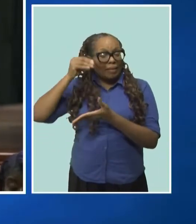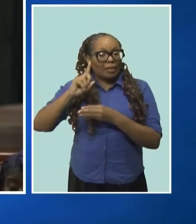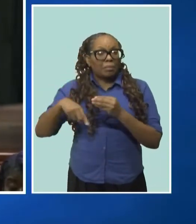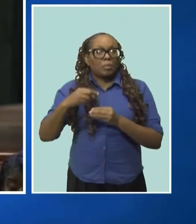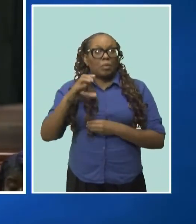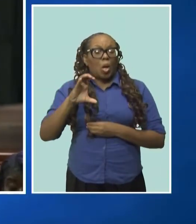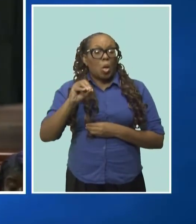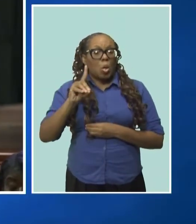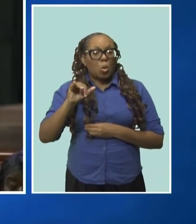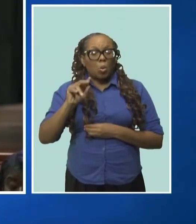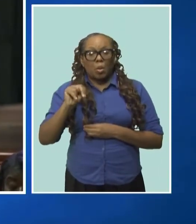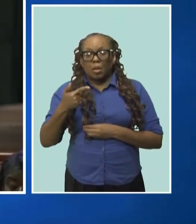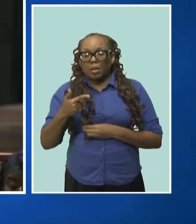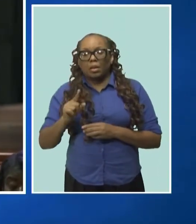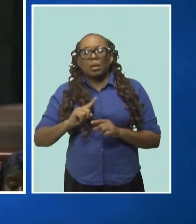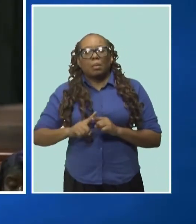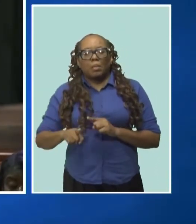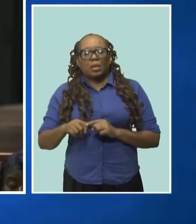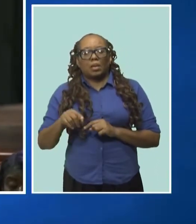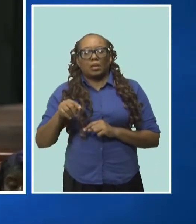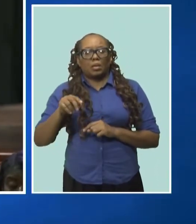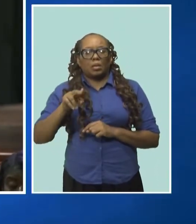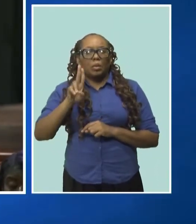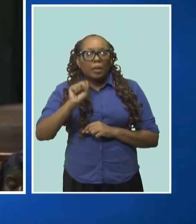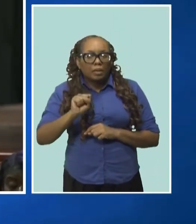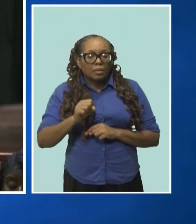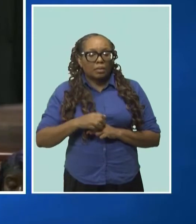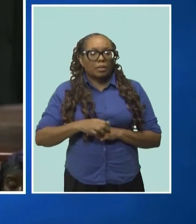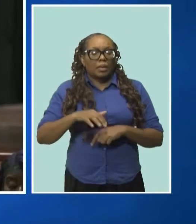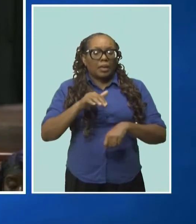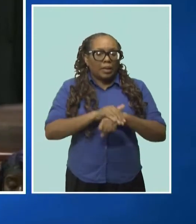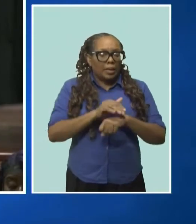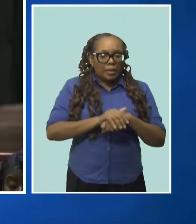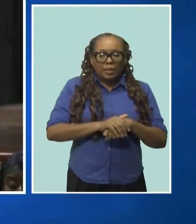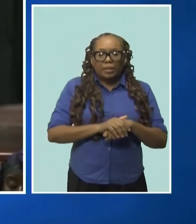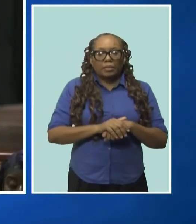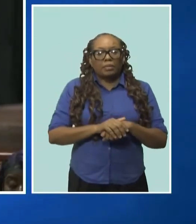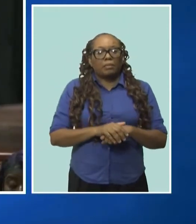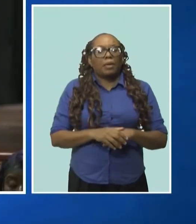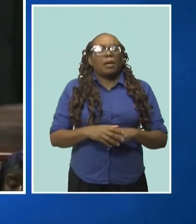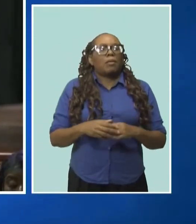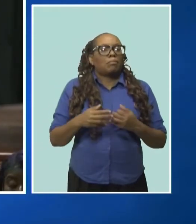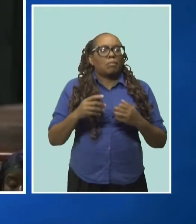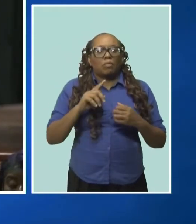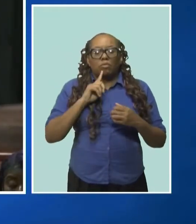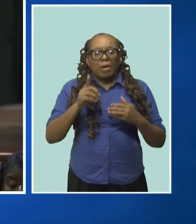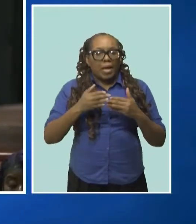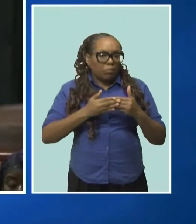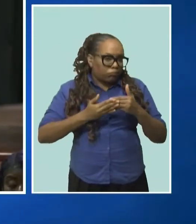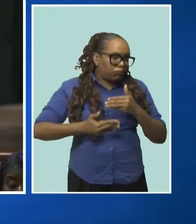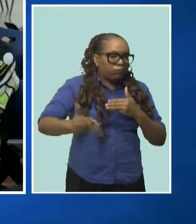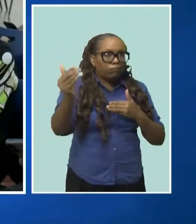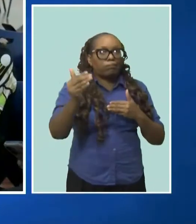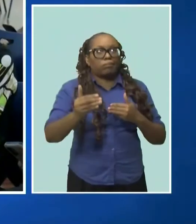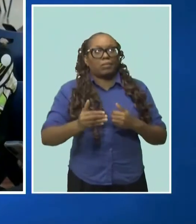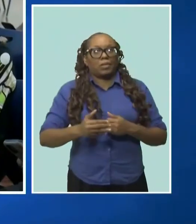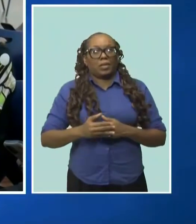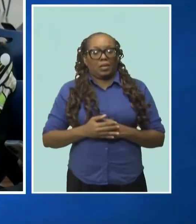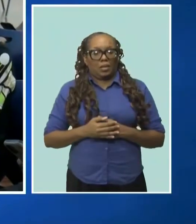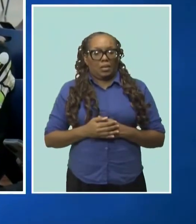England, the ones in the United States, who are also compulsorily doing it under their 7-year-old